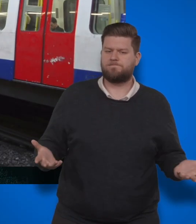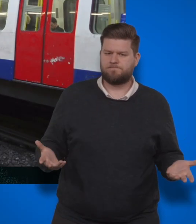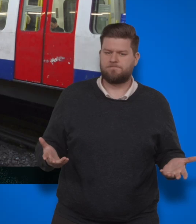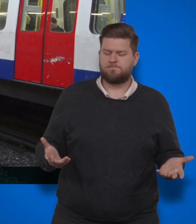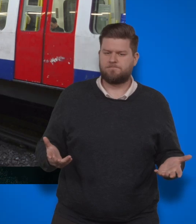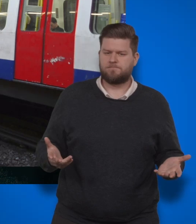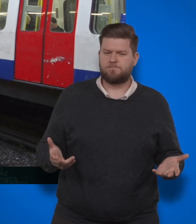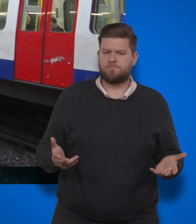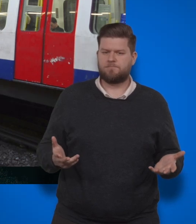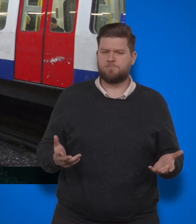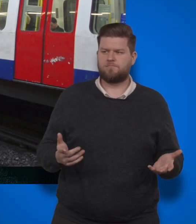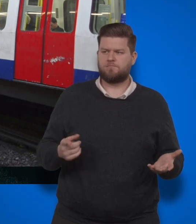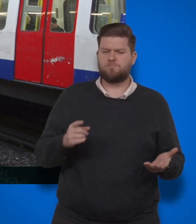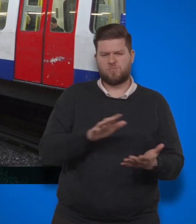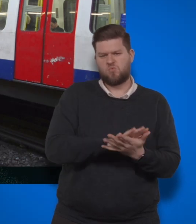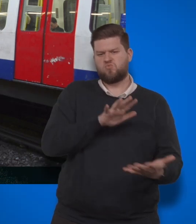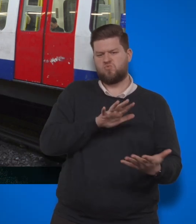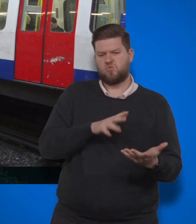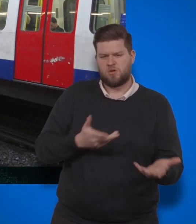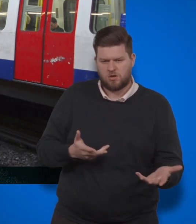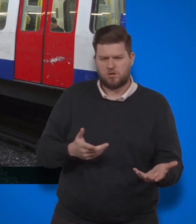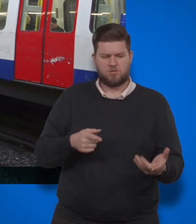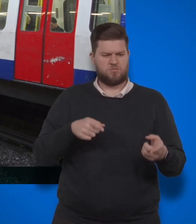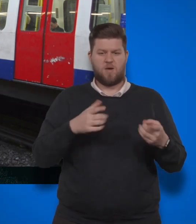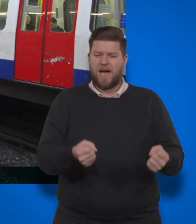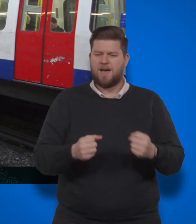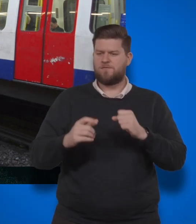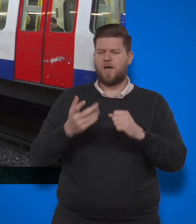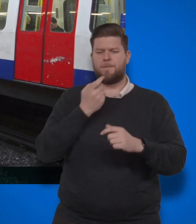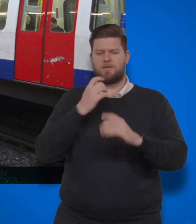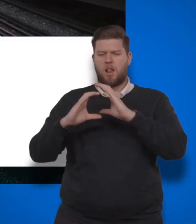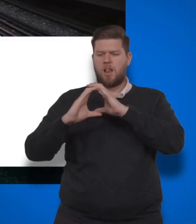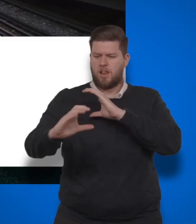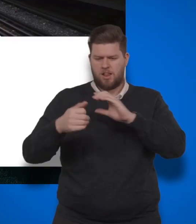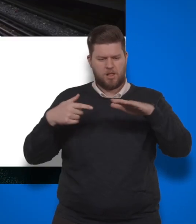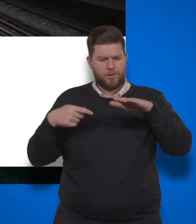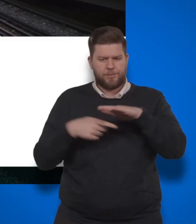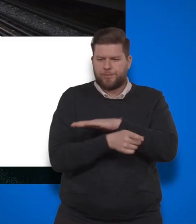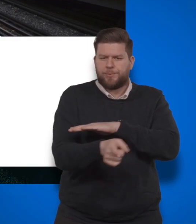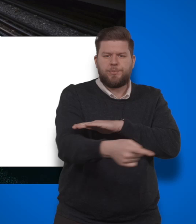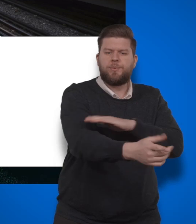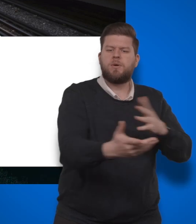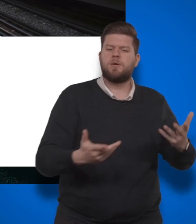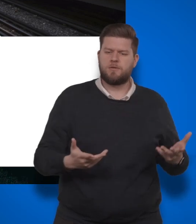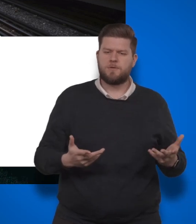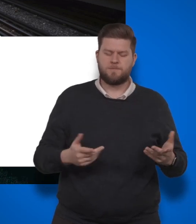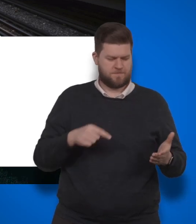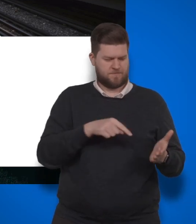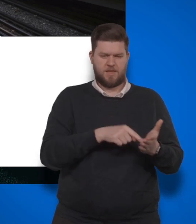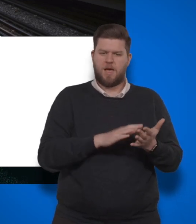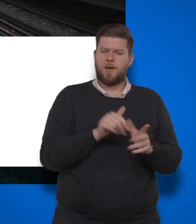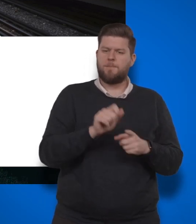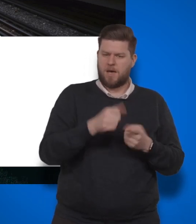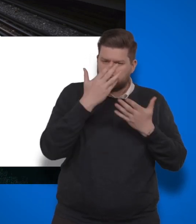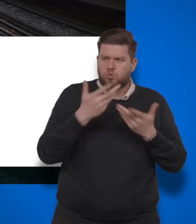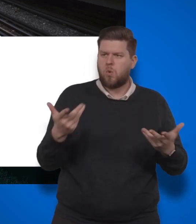tubular metal structures which go trundling around a particular part of the planet. And so in other words, these two things, which appear to be so